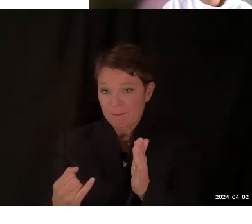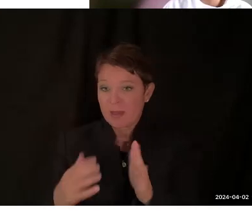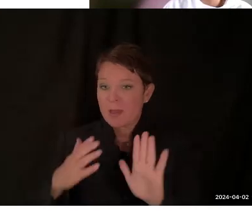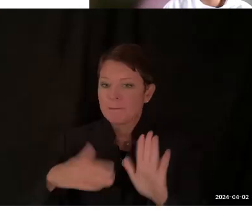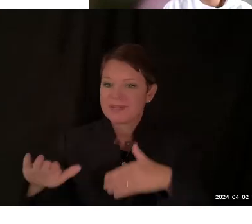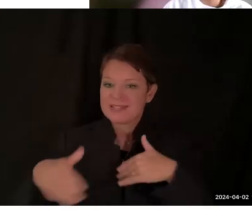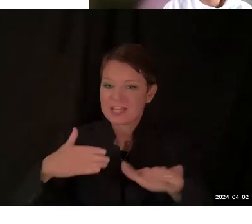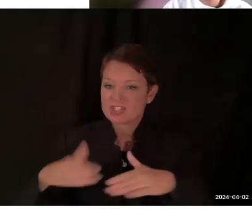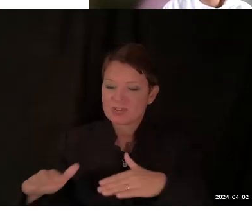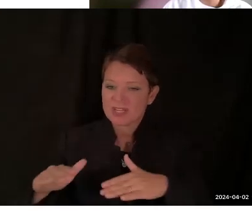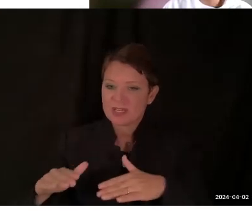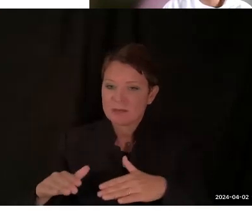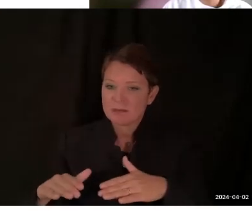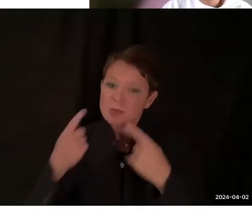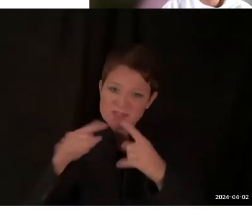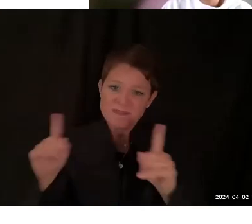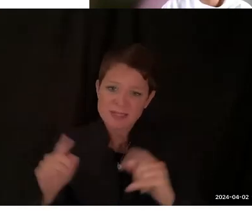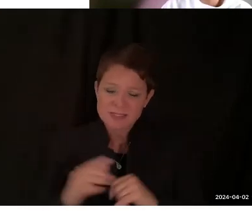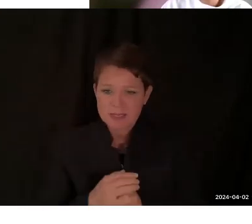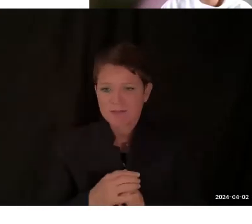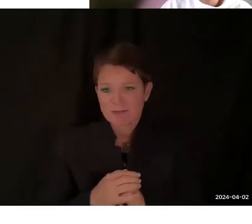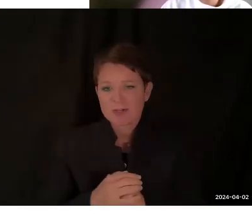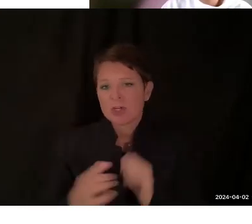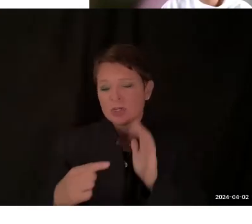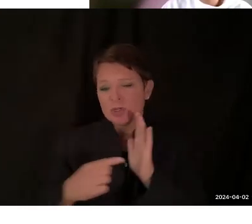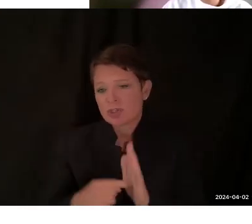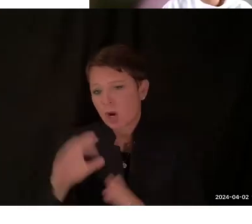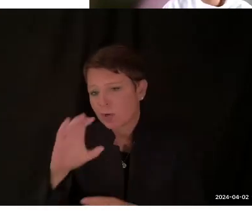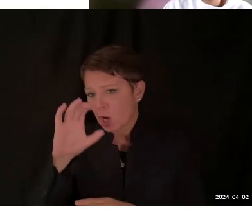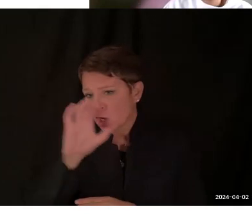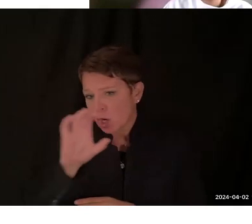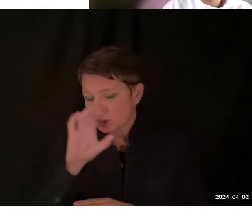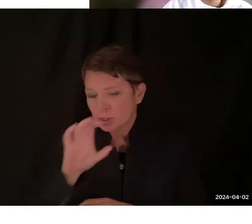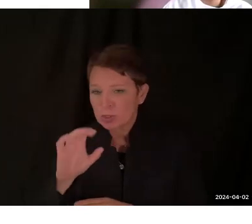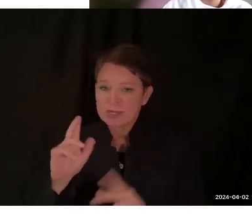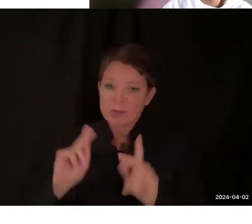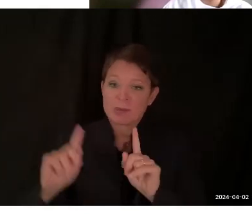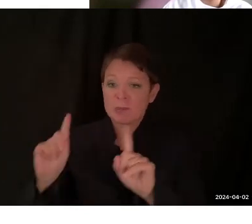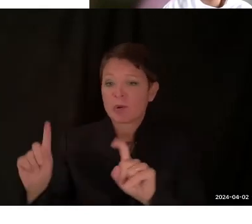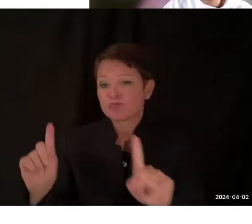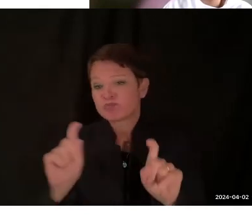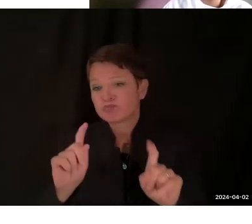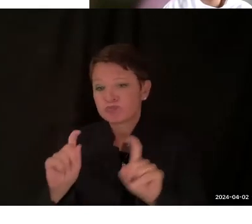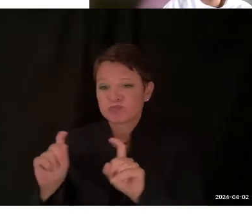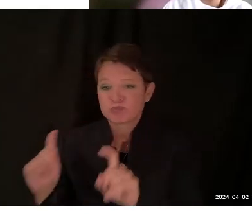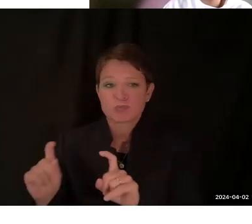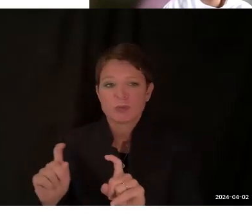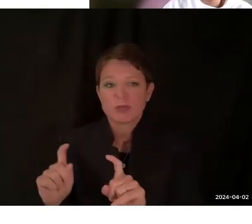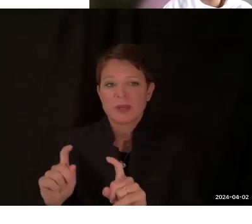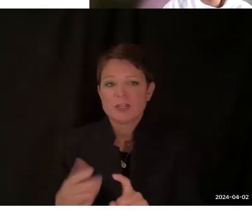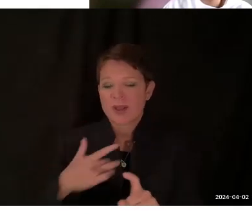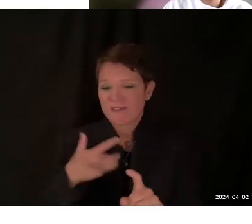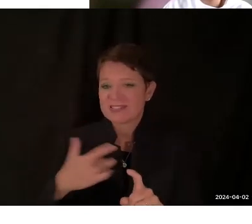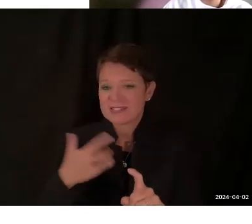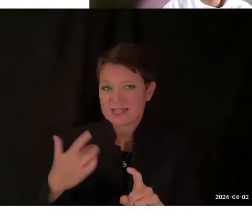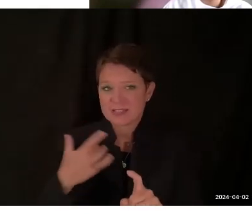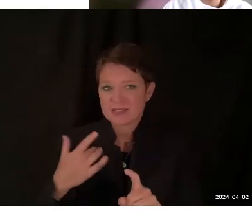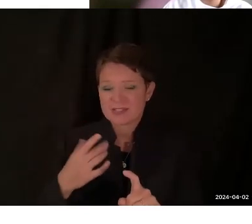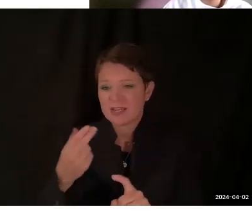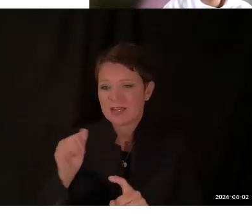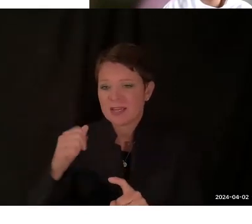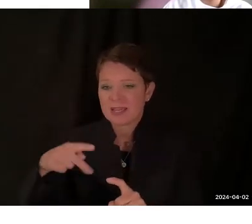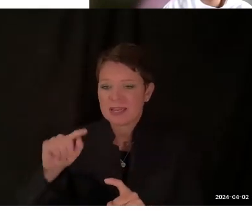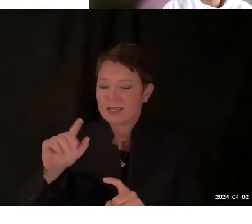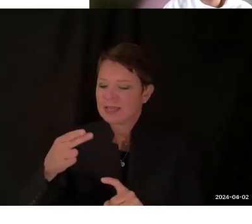pedestrian flows were pretty effective, right? You showed these cartoons of these little people walking around, and you got a sense, you did the heat map, you